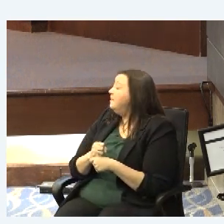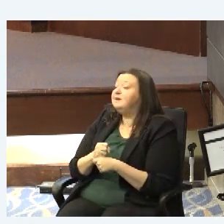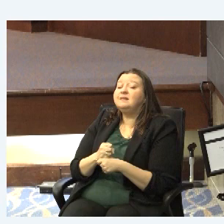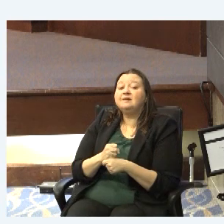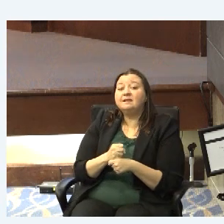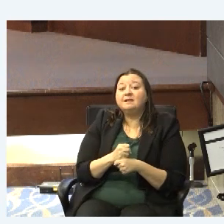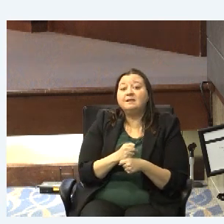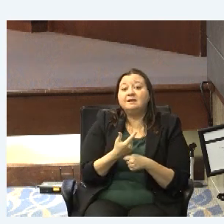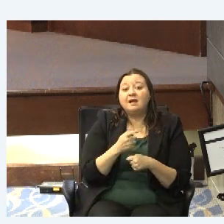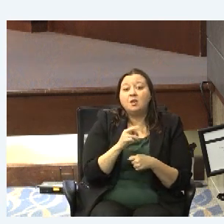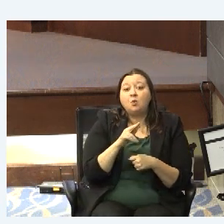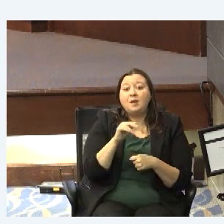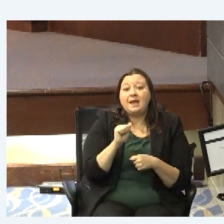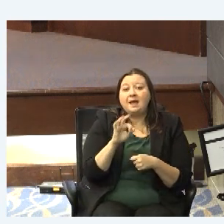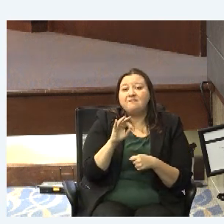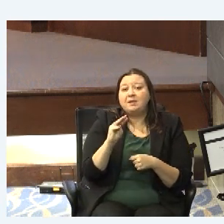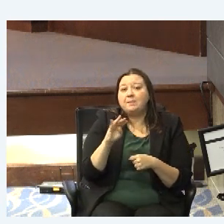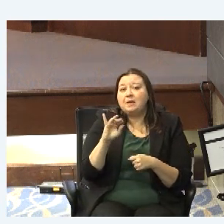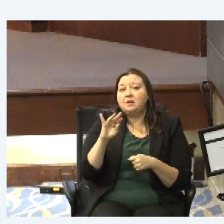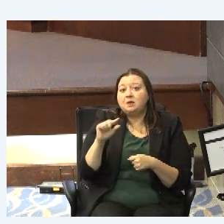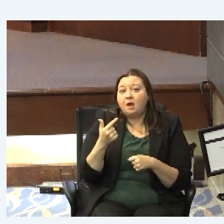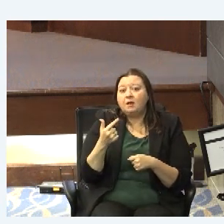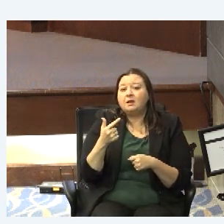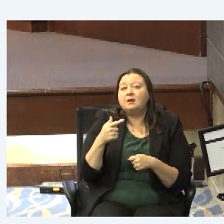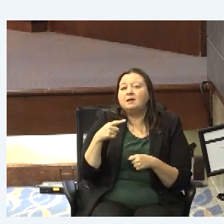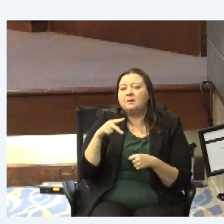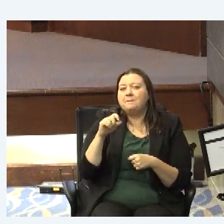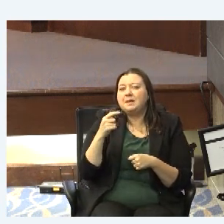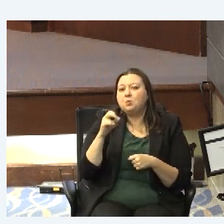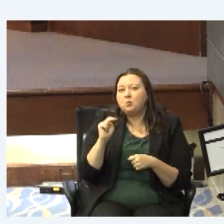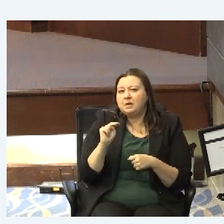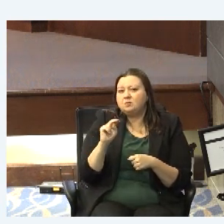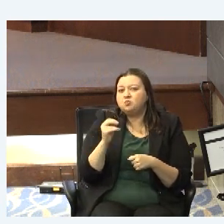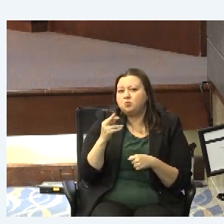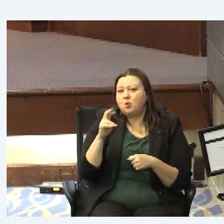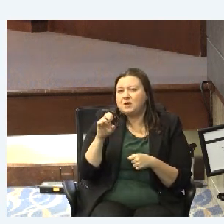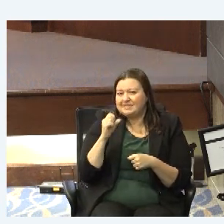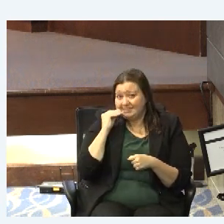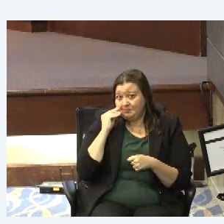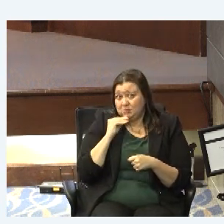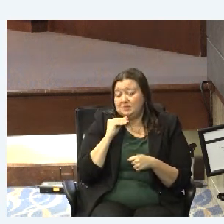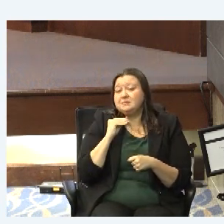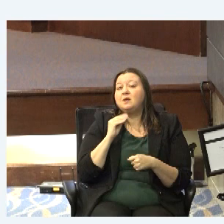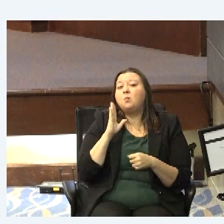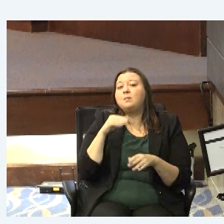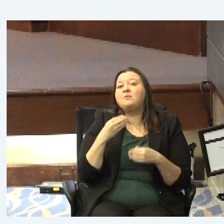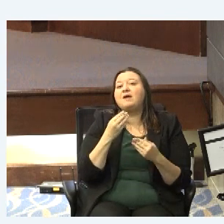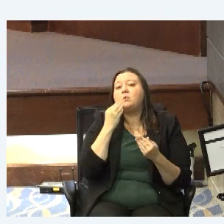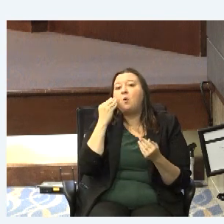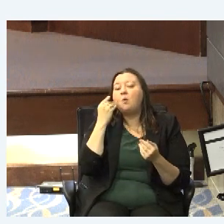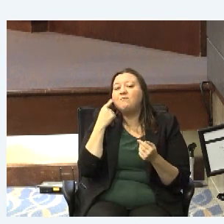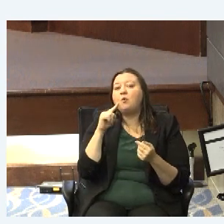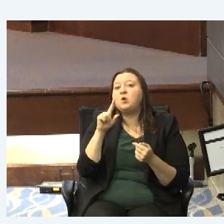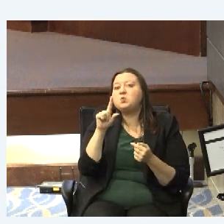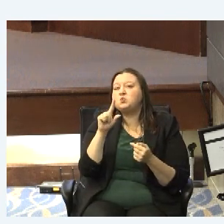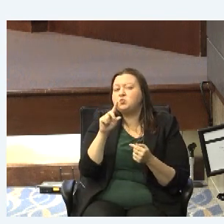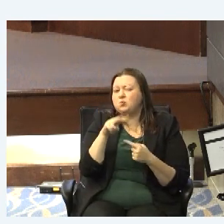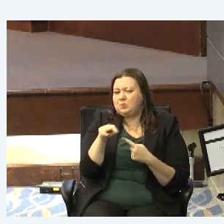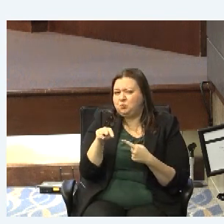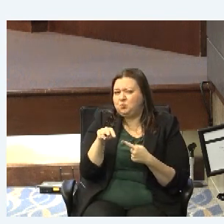Shores experience, the black-footed penguin habitat will provide a home for